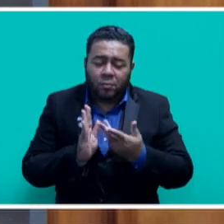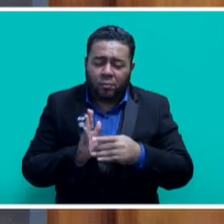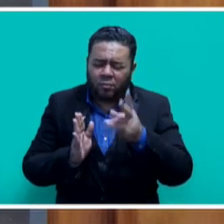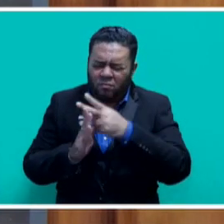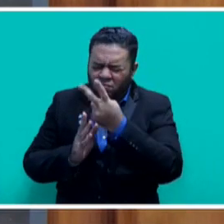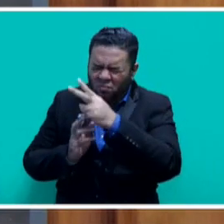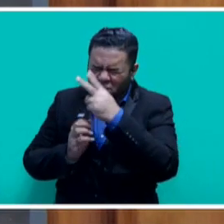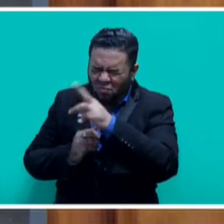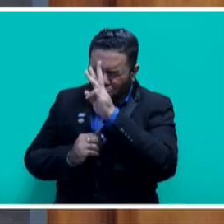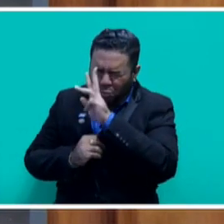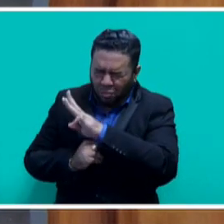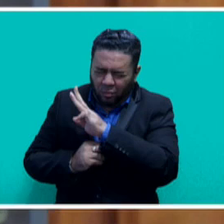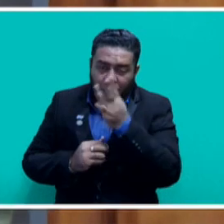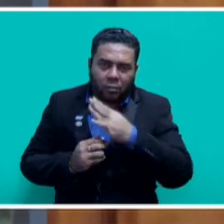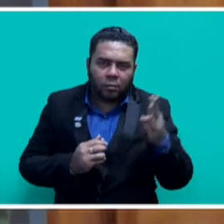year